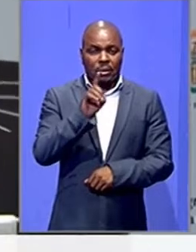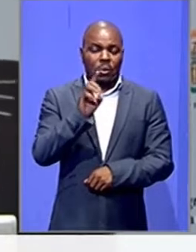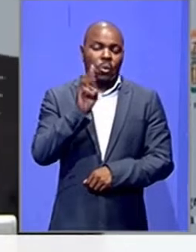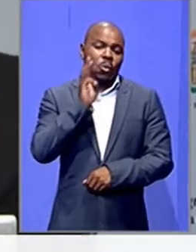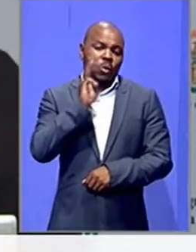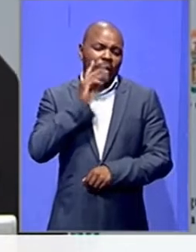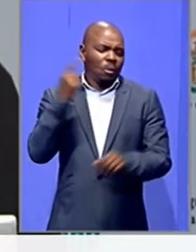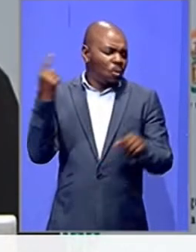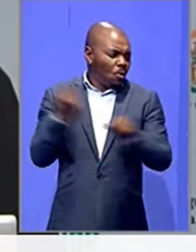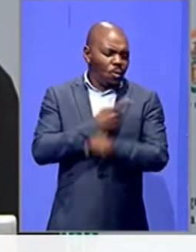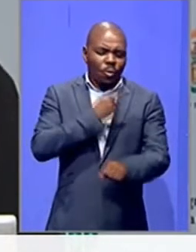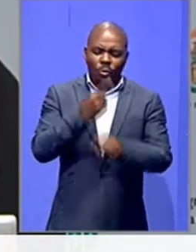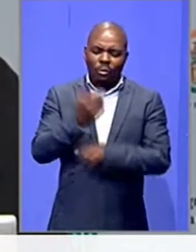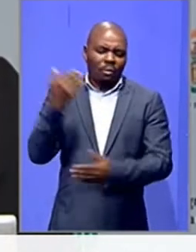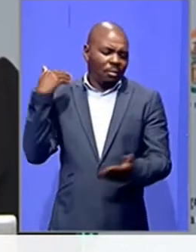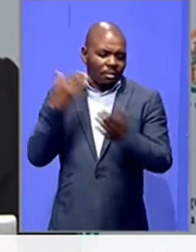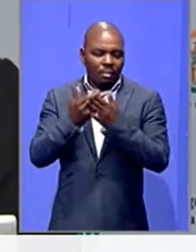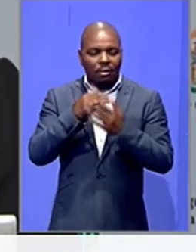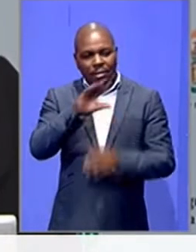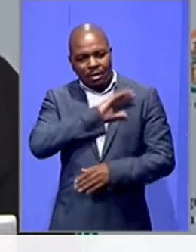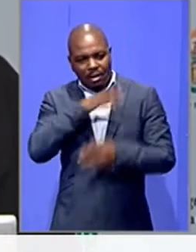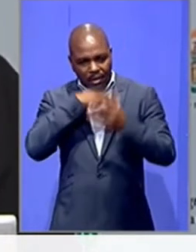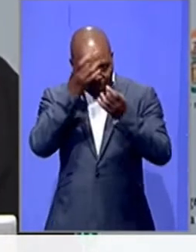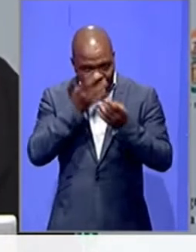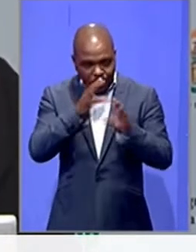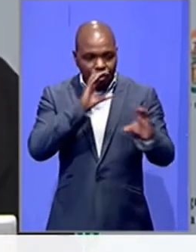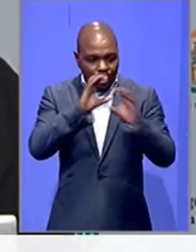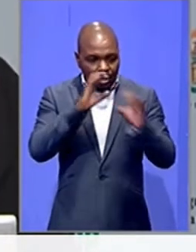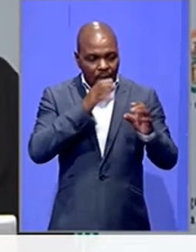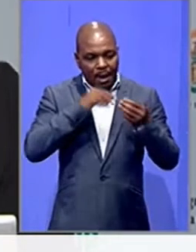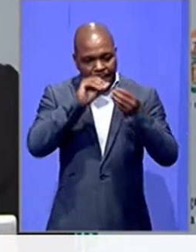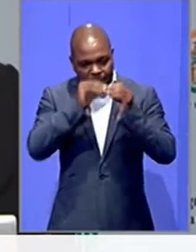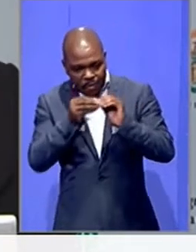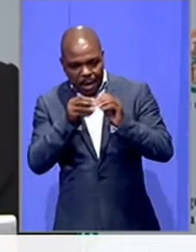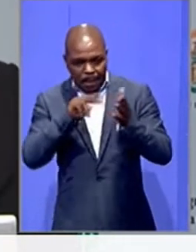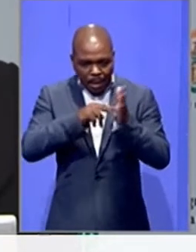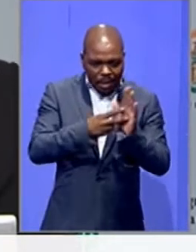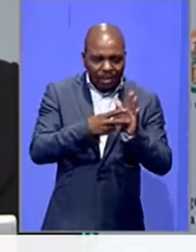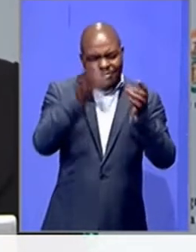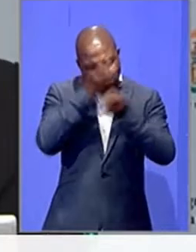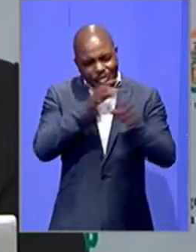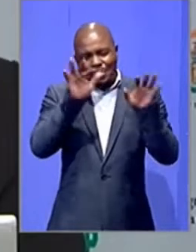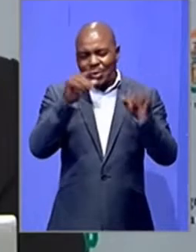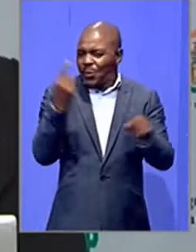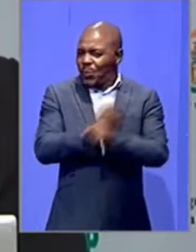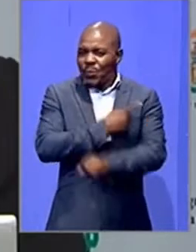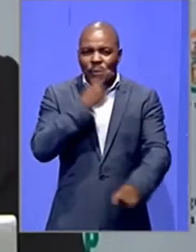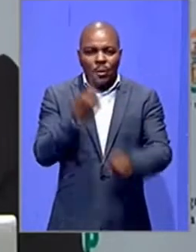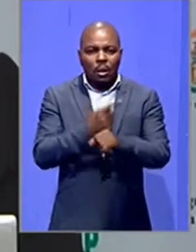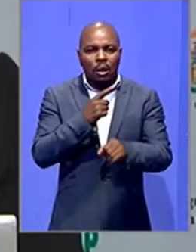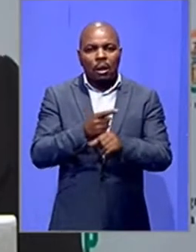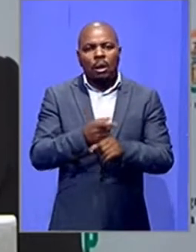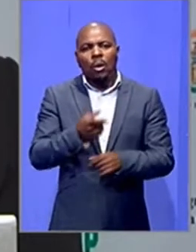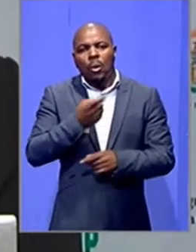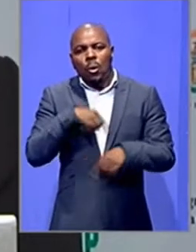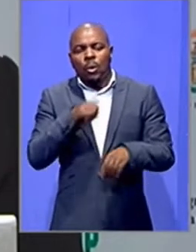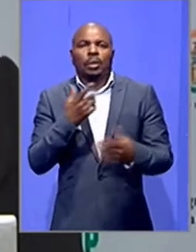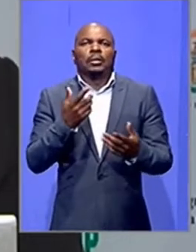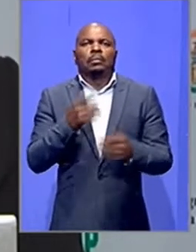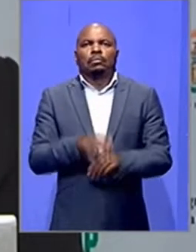always communicated to its customers when it plans maintenance. We would never undertake maintenance of a level or